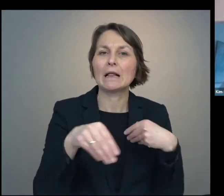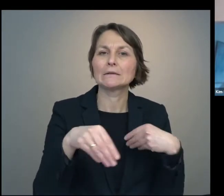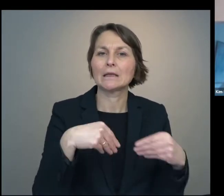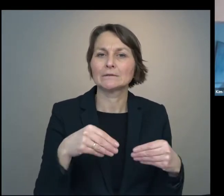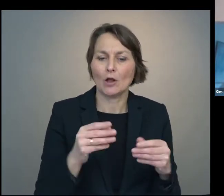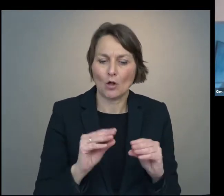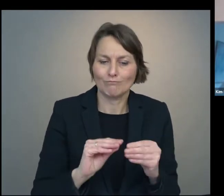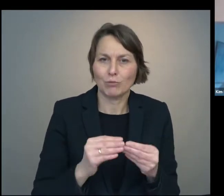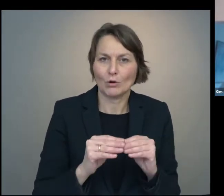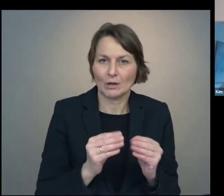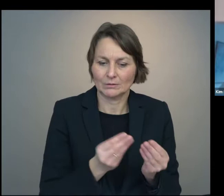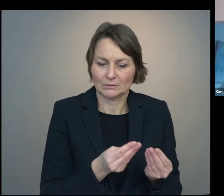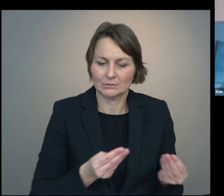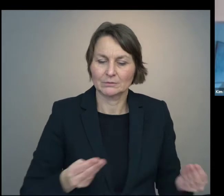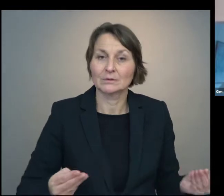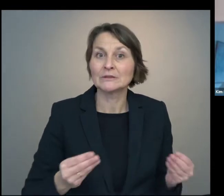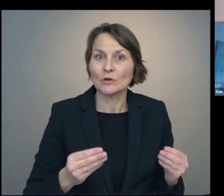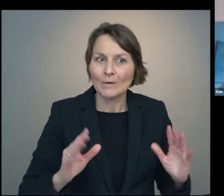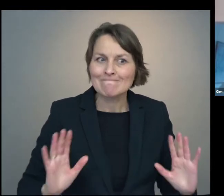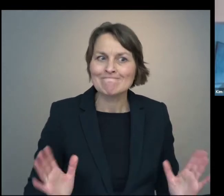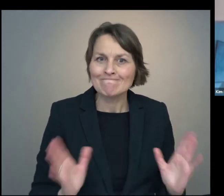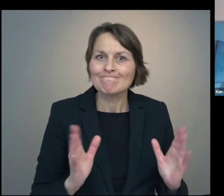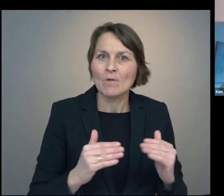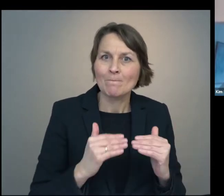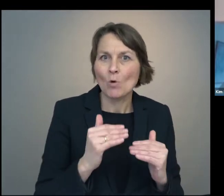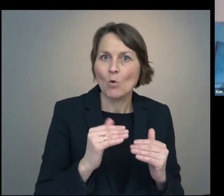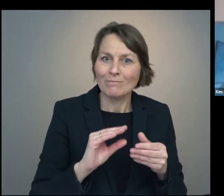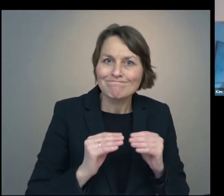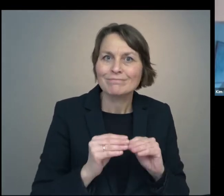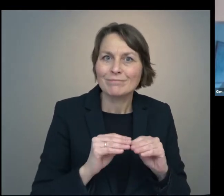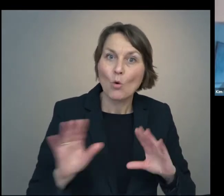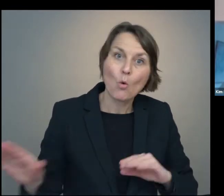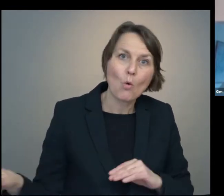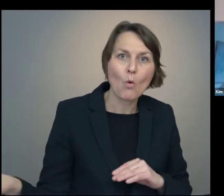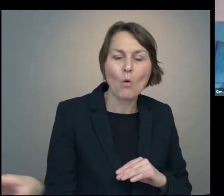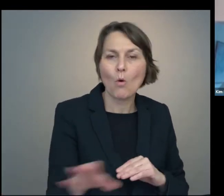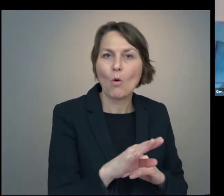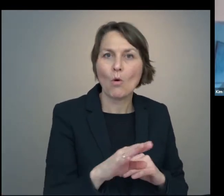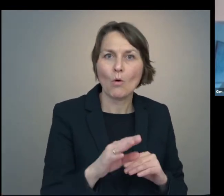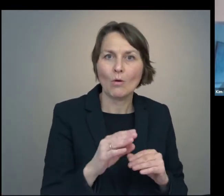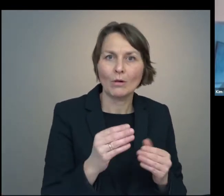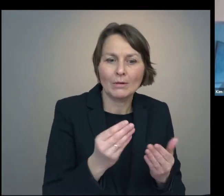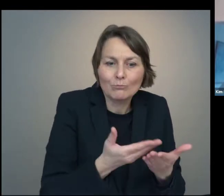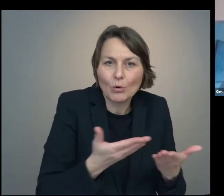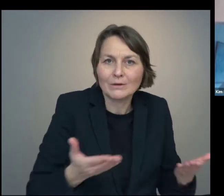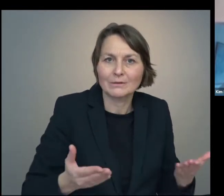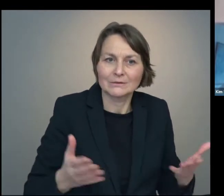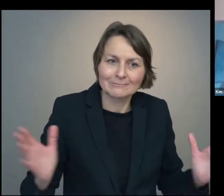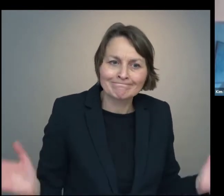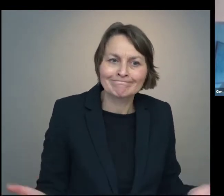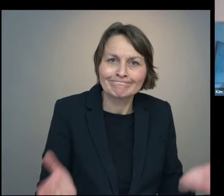and the point of that is to drive the further development of all our products.